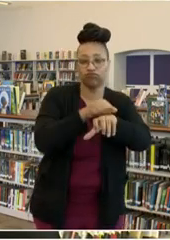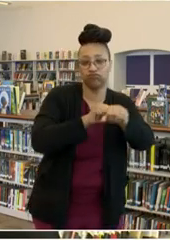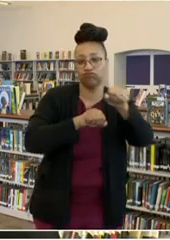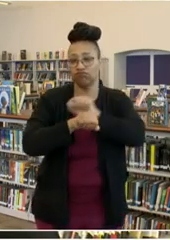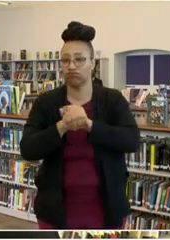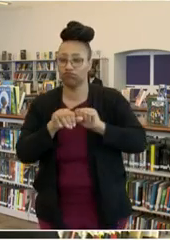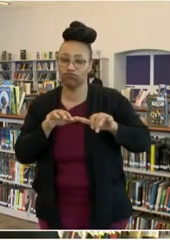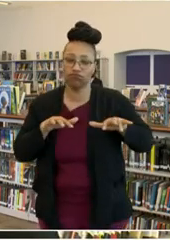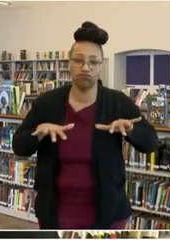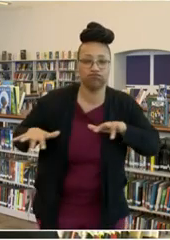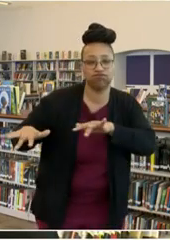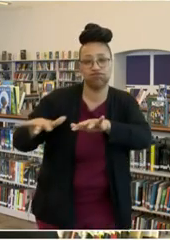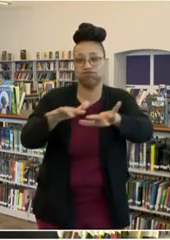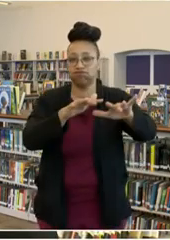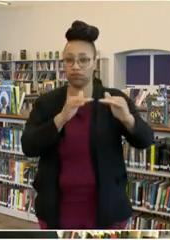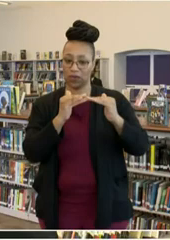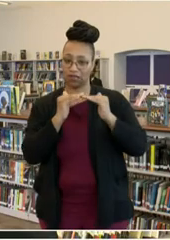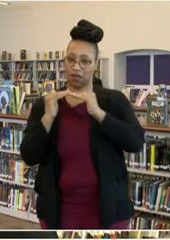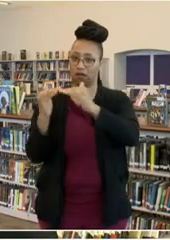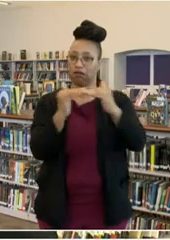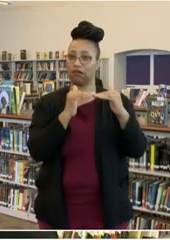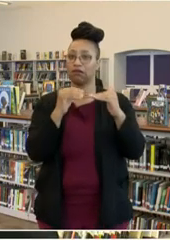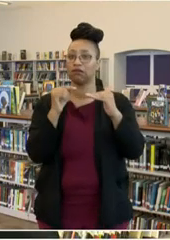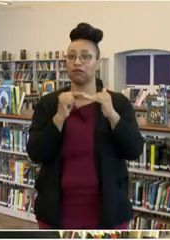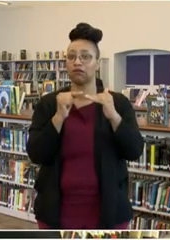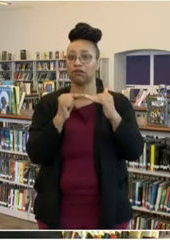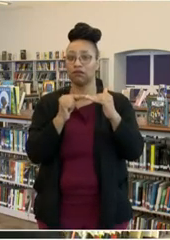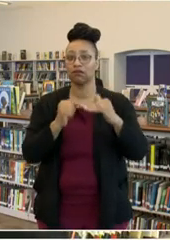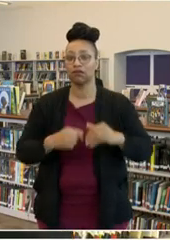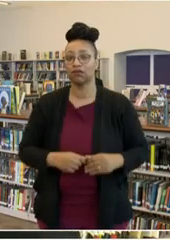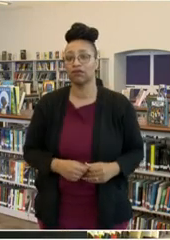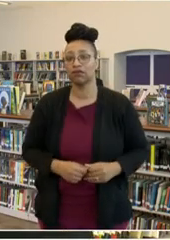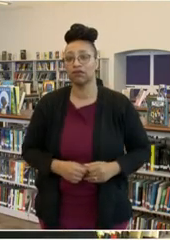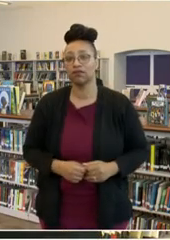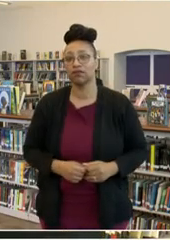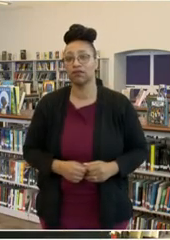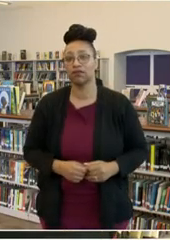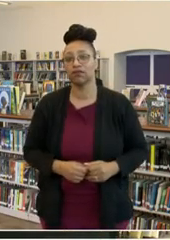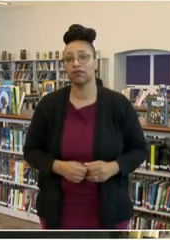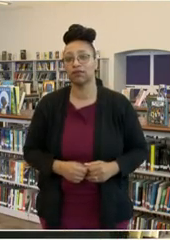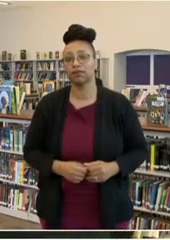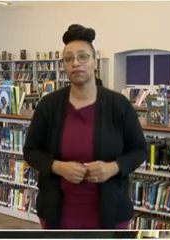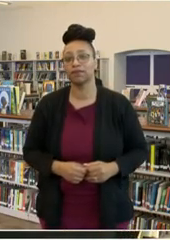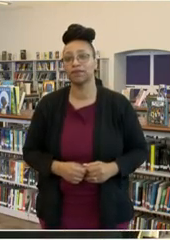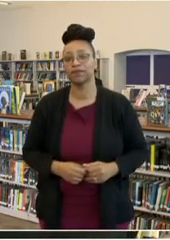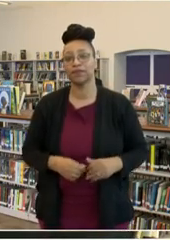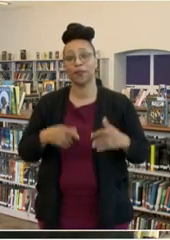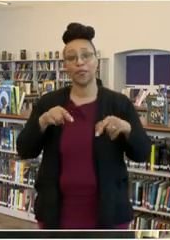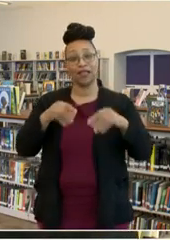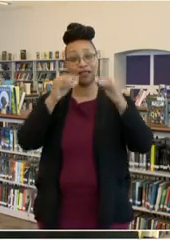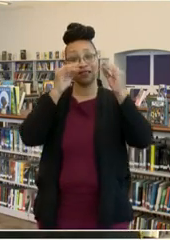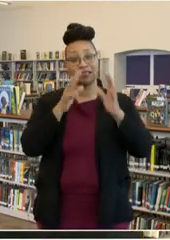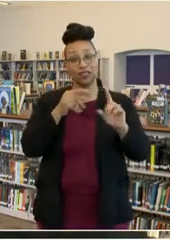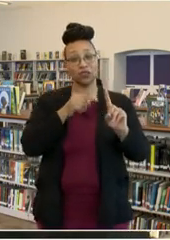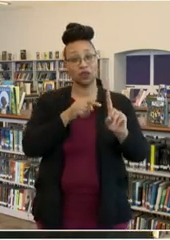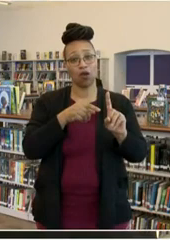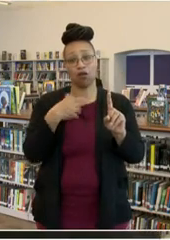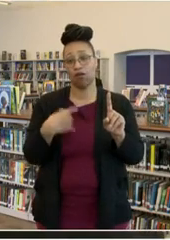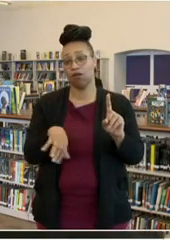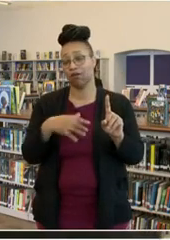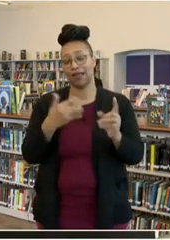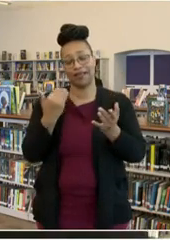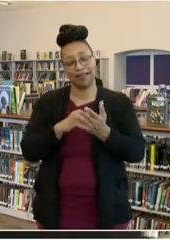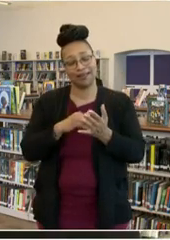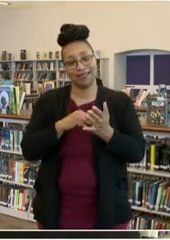that journey, and do want to end with a tremendous thanks to the educators of Washington, D.C., and our National